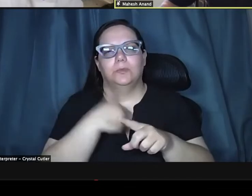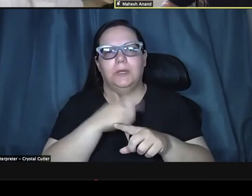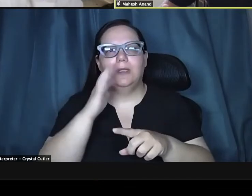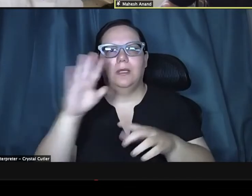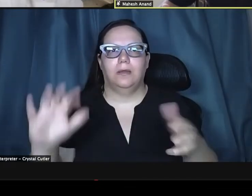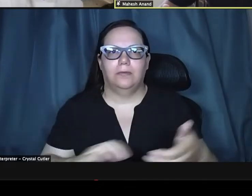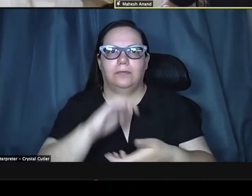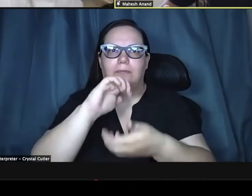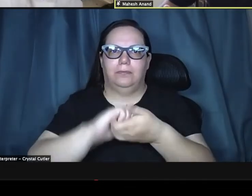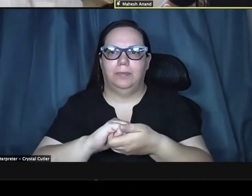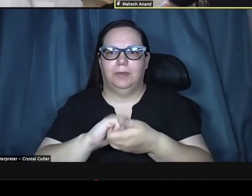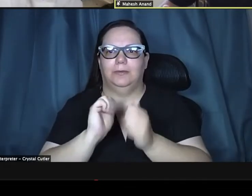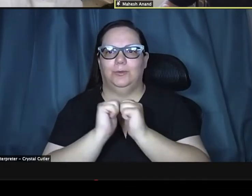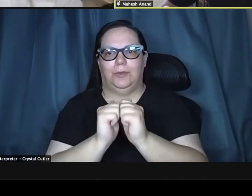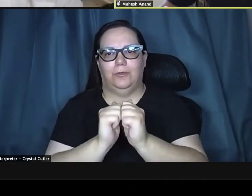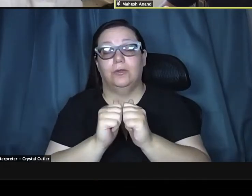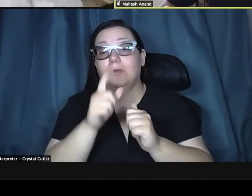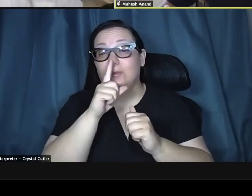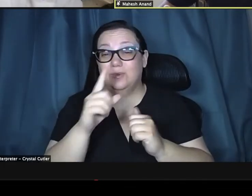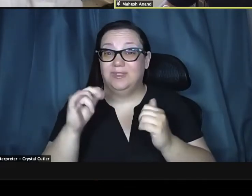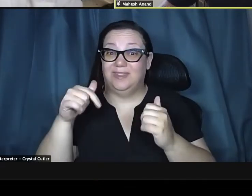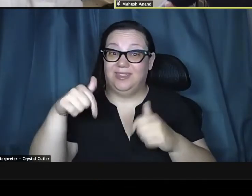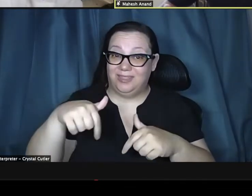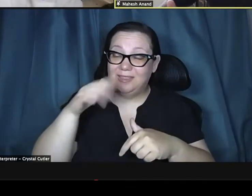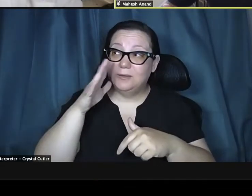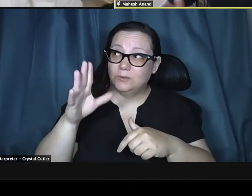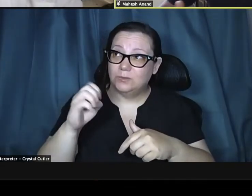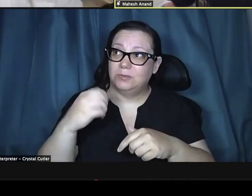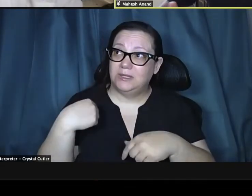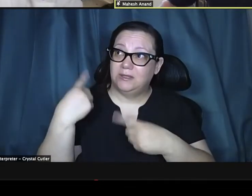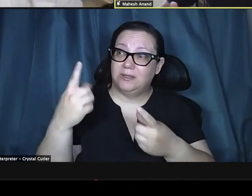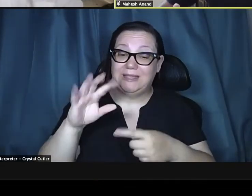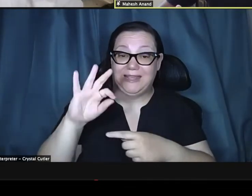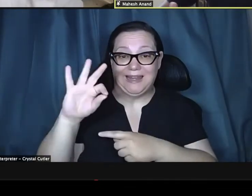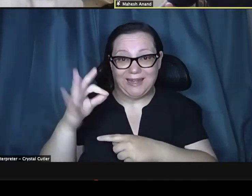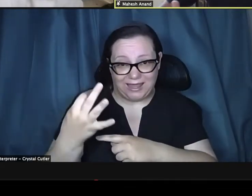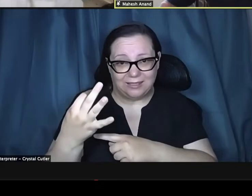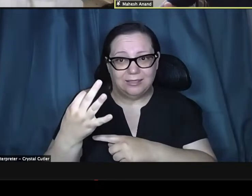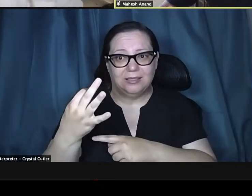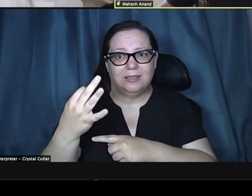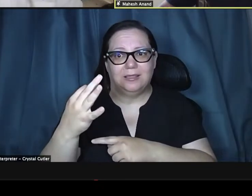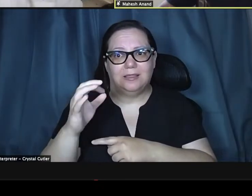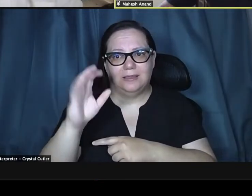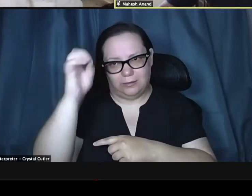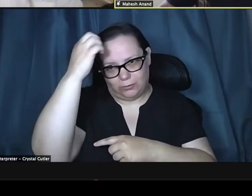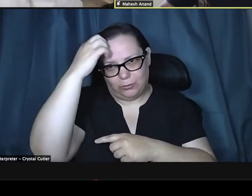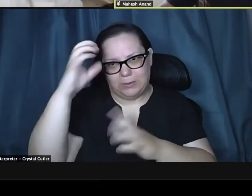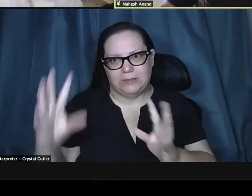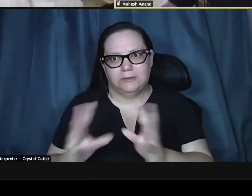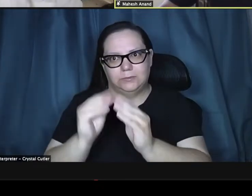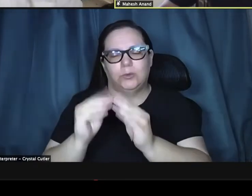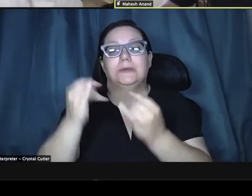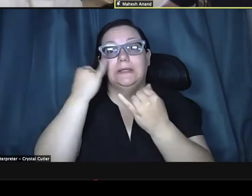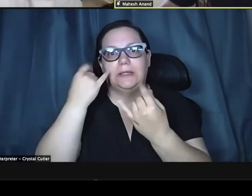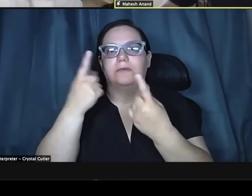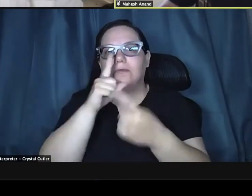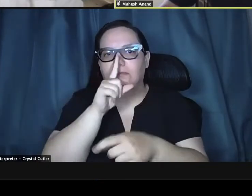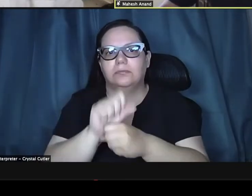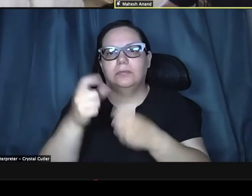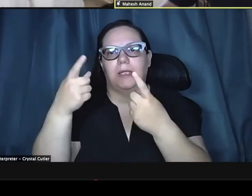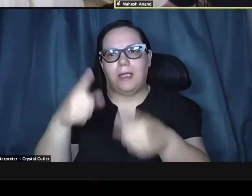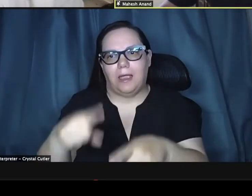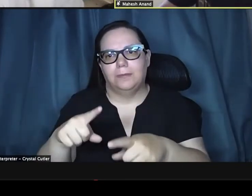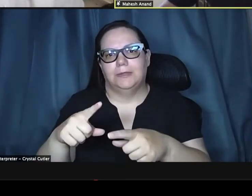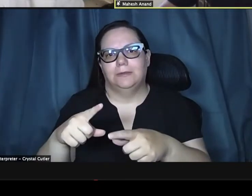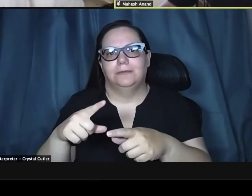have been the 9th European Lunar Symposium had it taken, you know, place in person. Last year